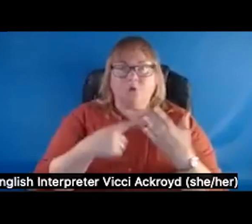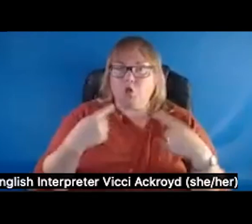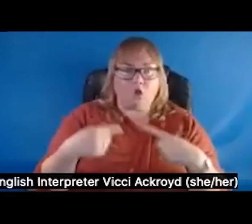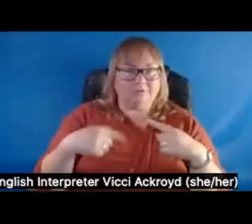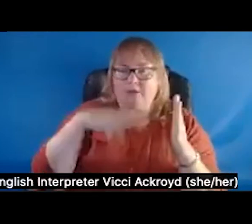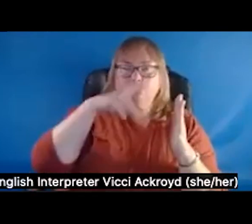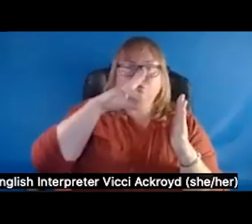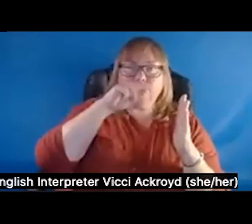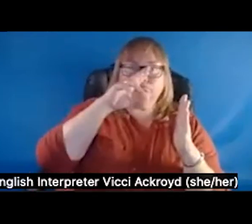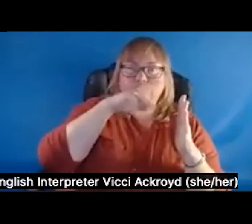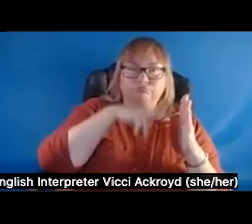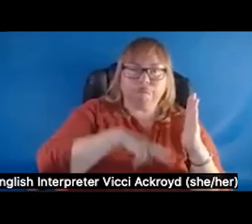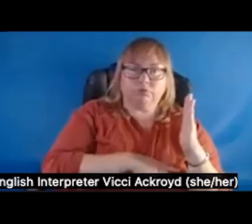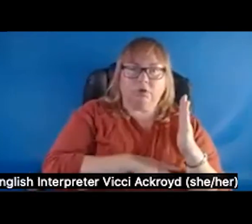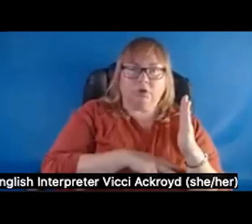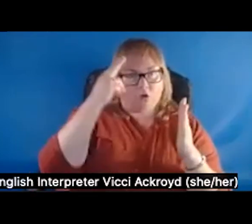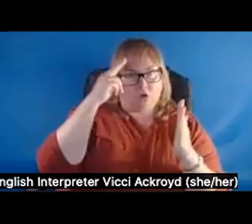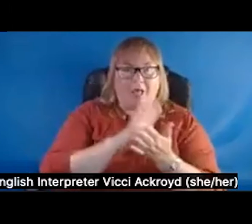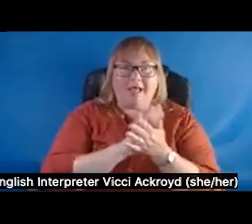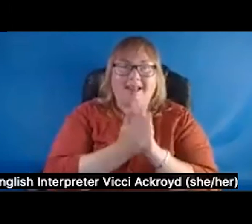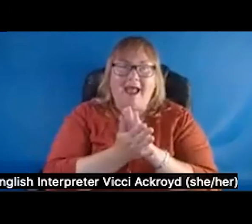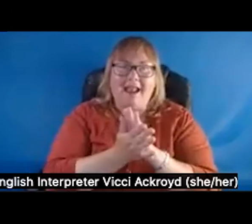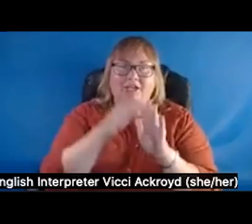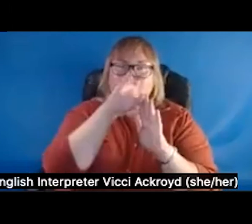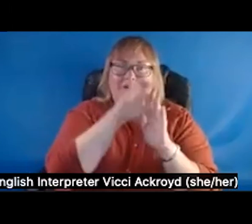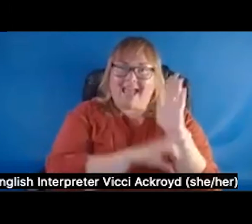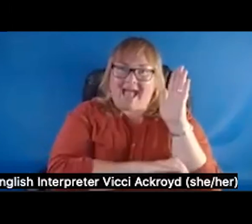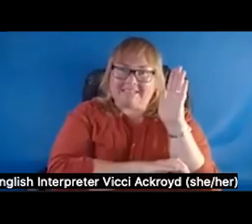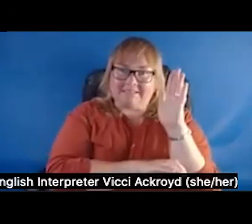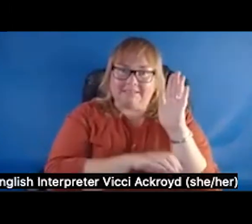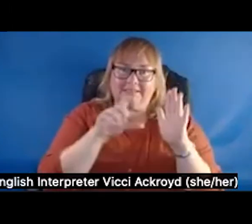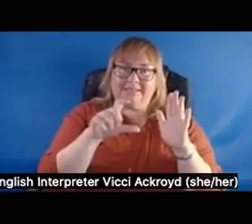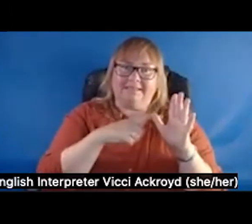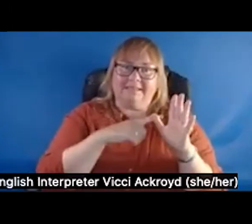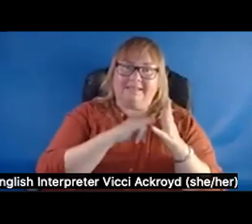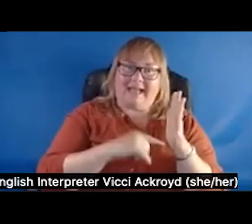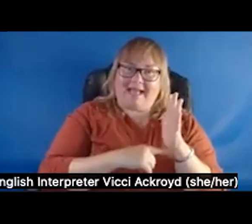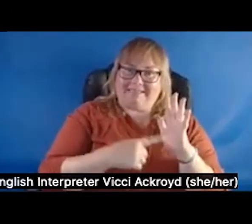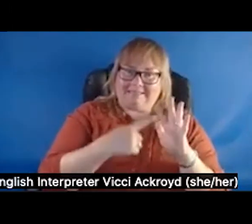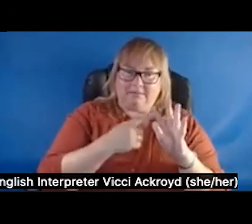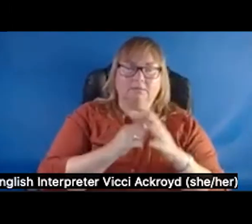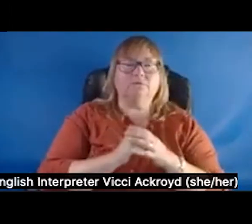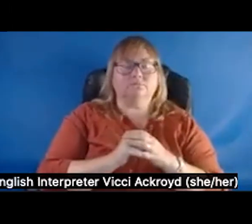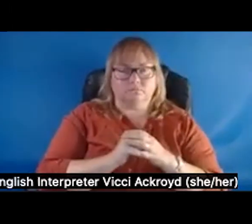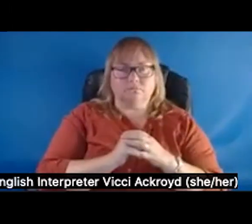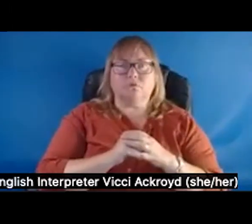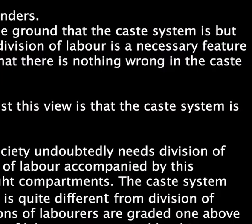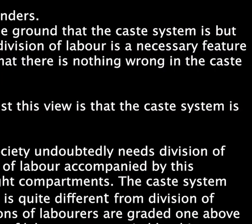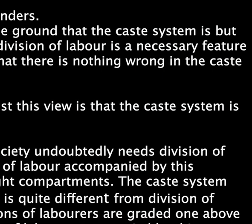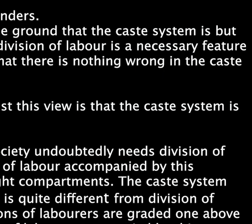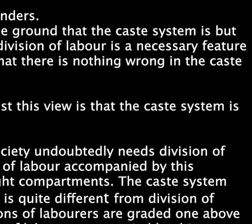it was called Annihilation of Caste. So tonight we're just going to set the scene by reading a short extract from